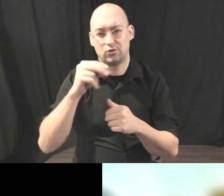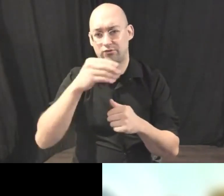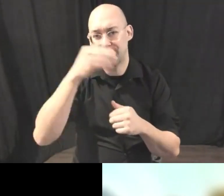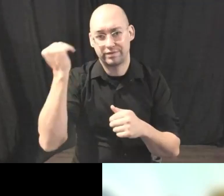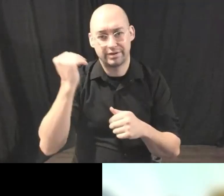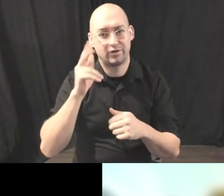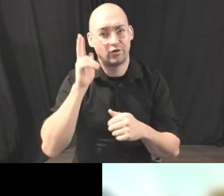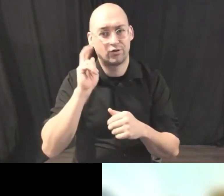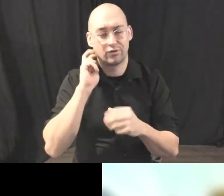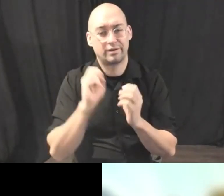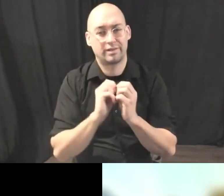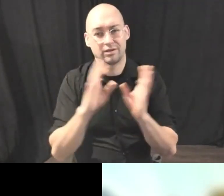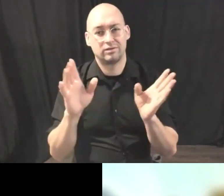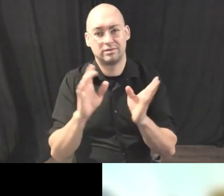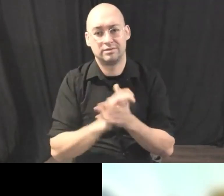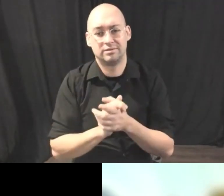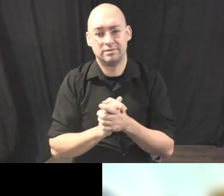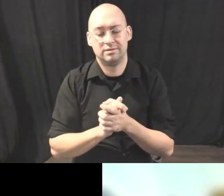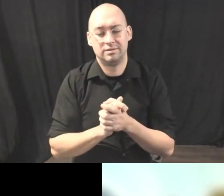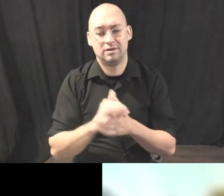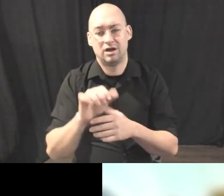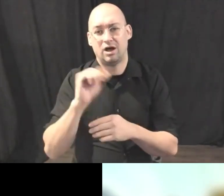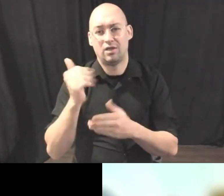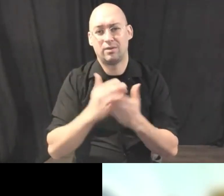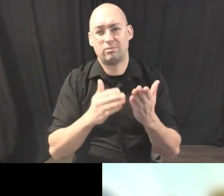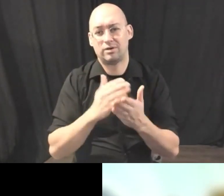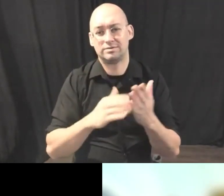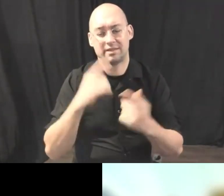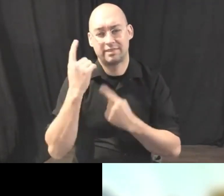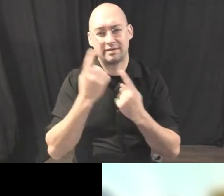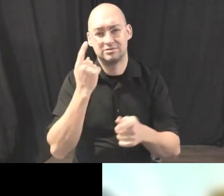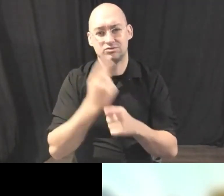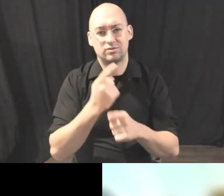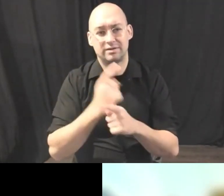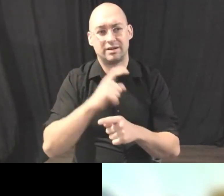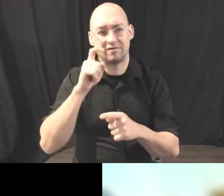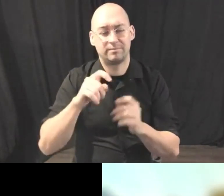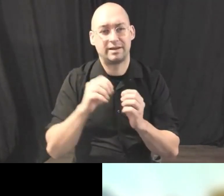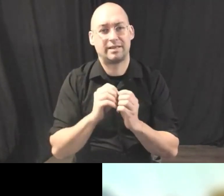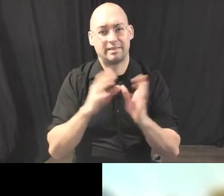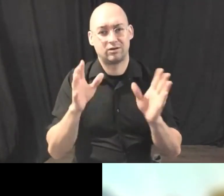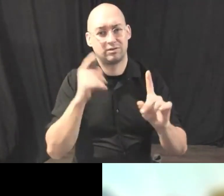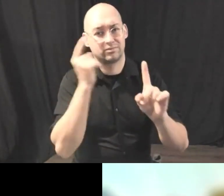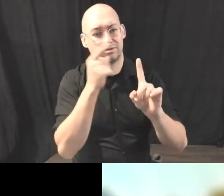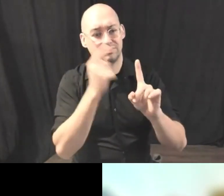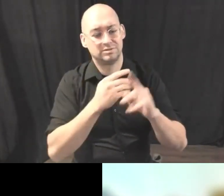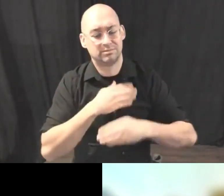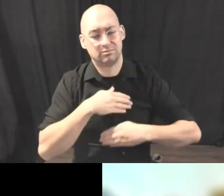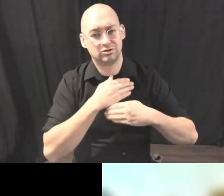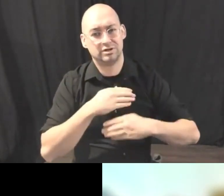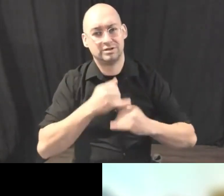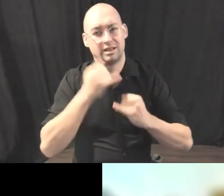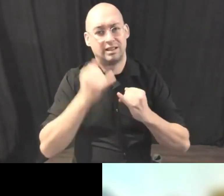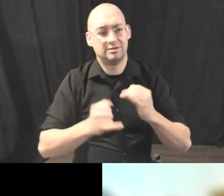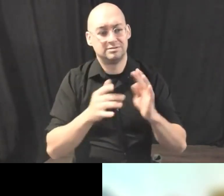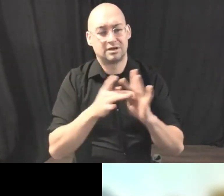clearly, of these other components, and I think that's right. We always have to be clear on our priorities, appreciate through your last comment on, and also